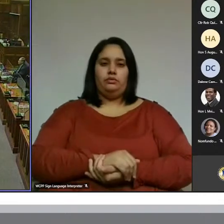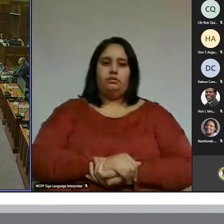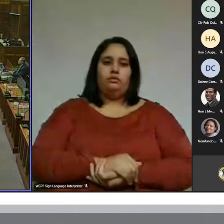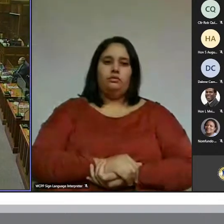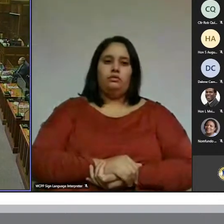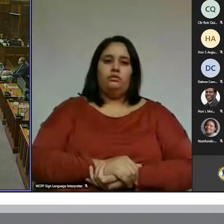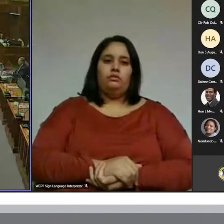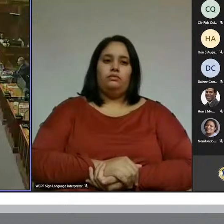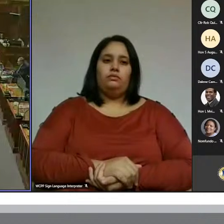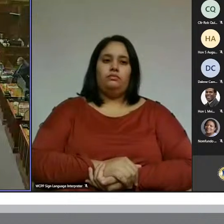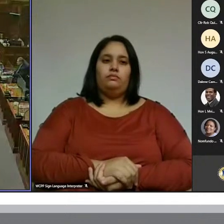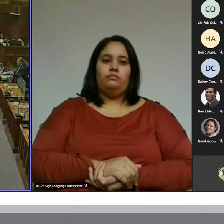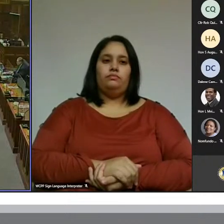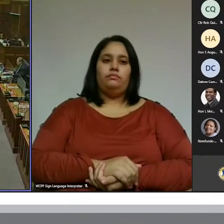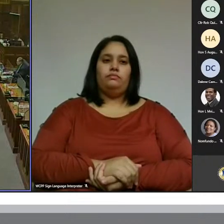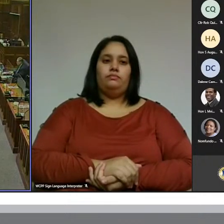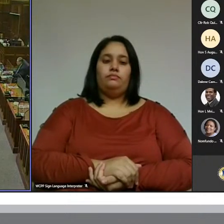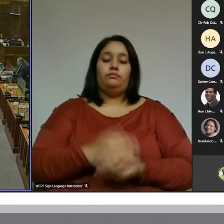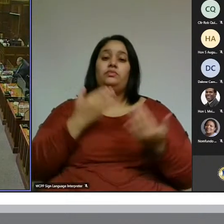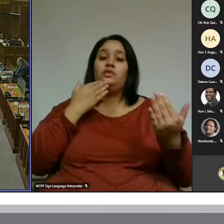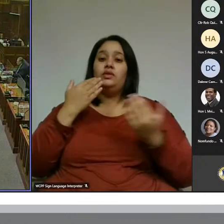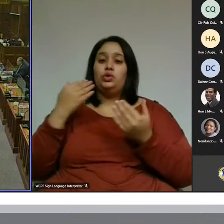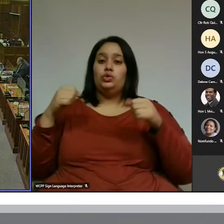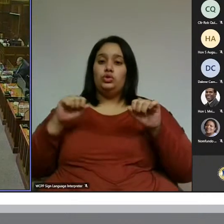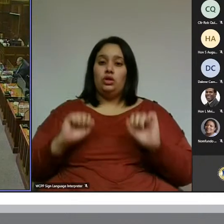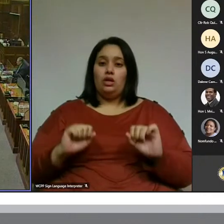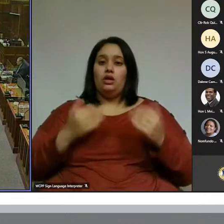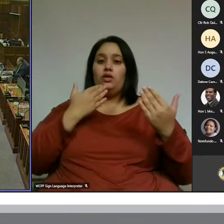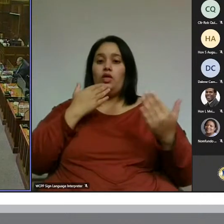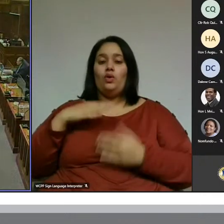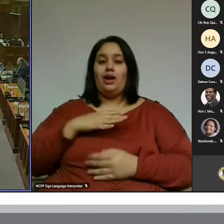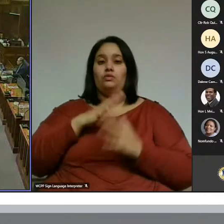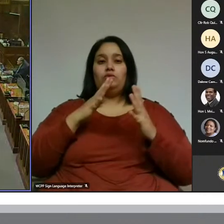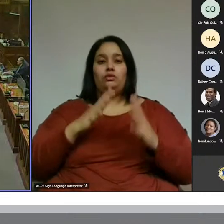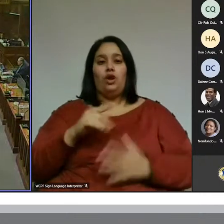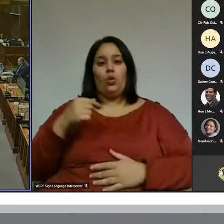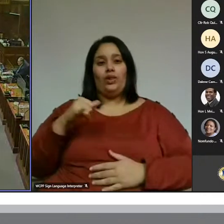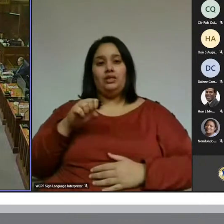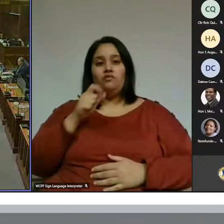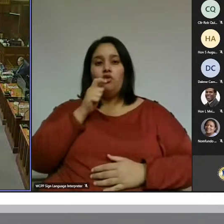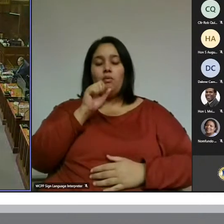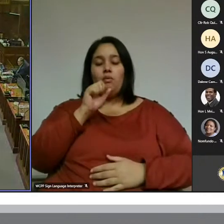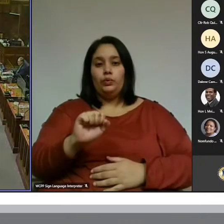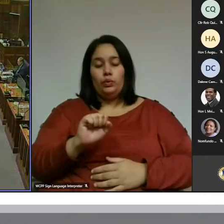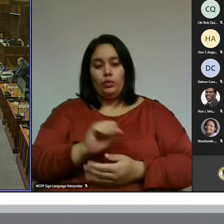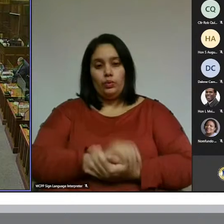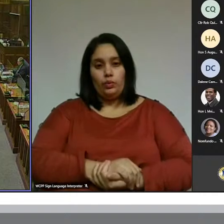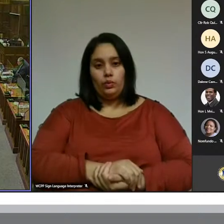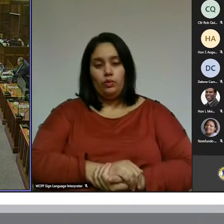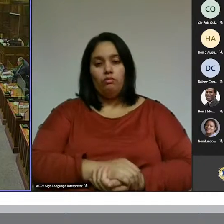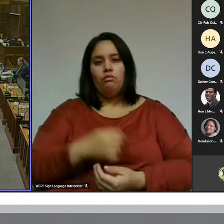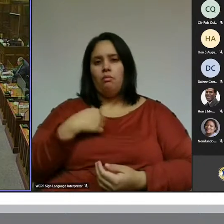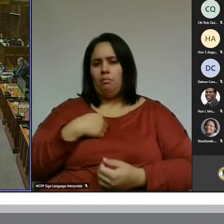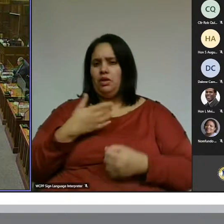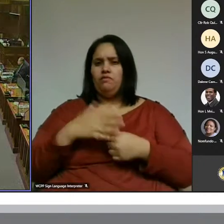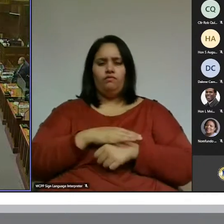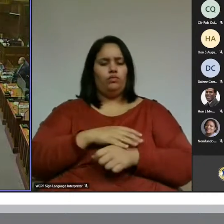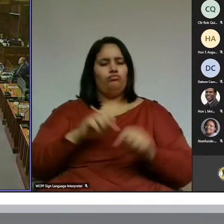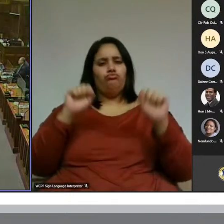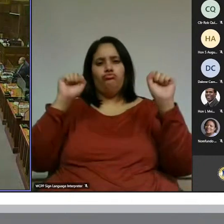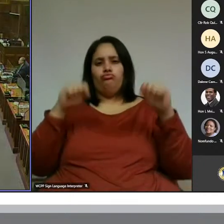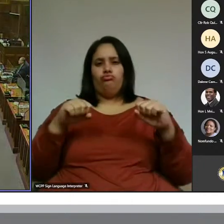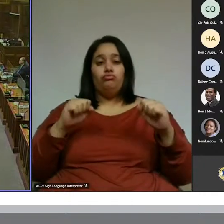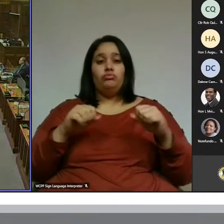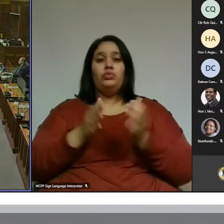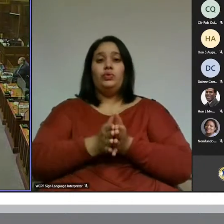Thank you very much, Chair. Thank you, Councillor Quintus, for your comments. I fully agree that the